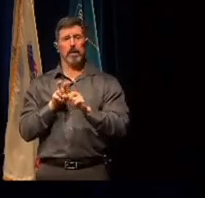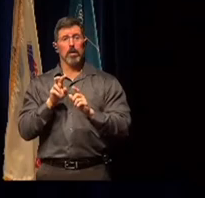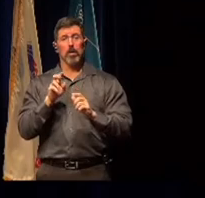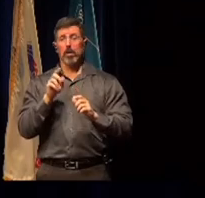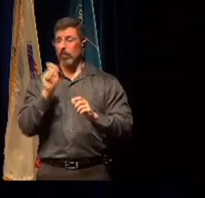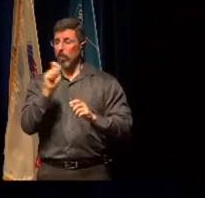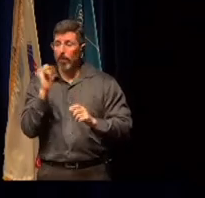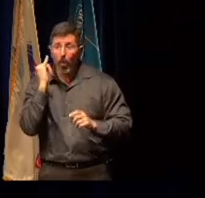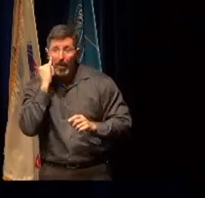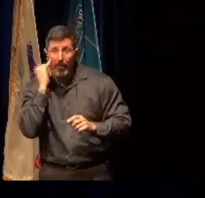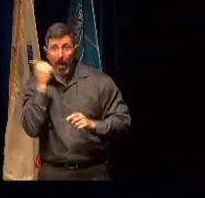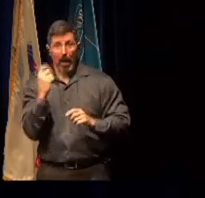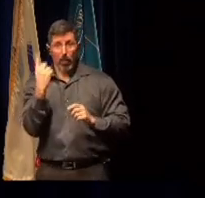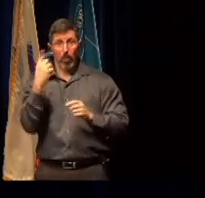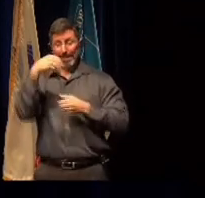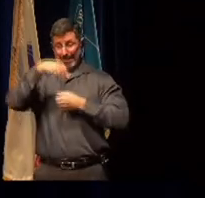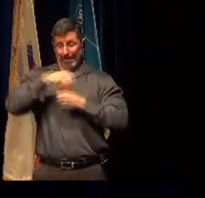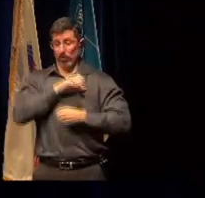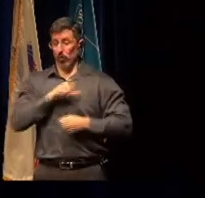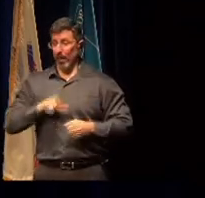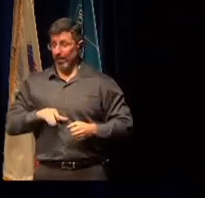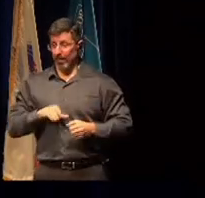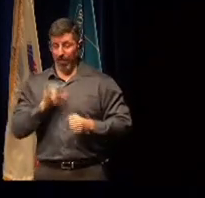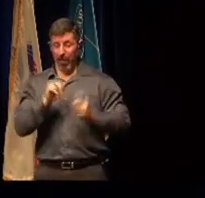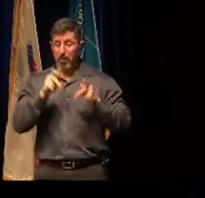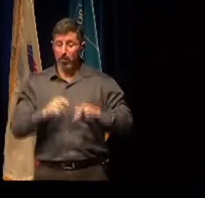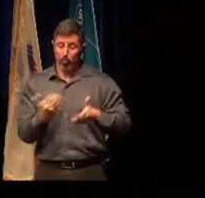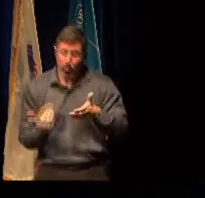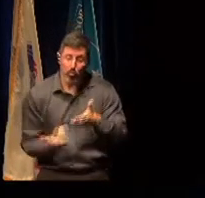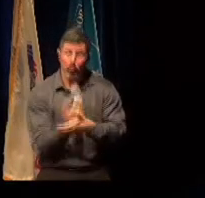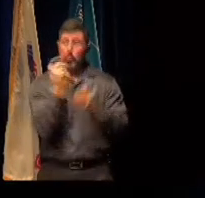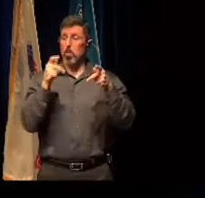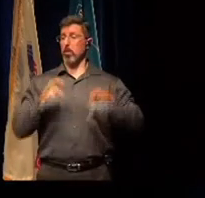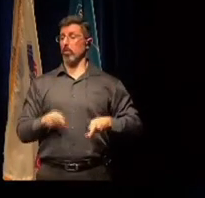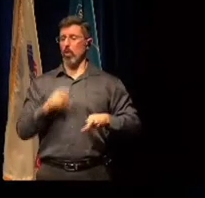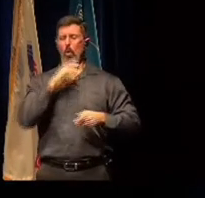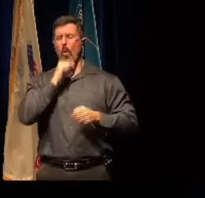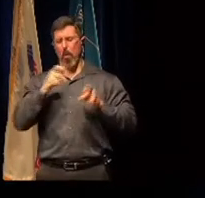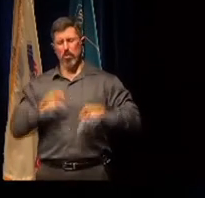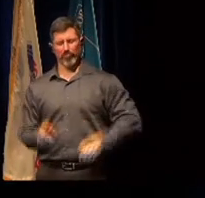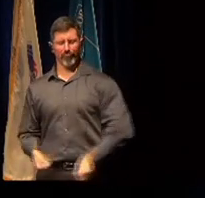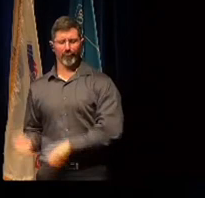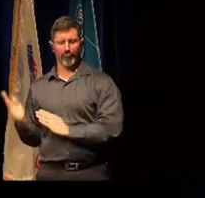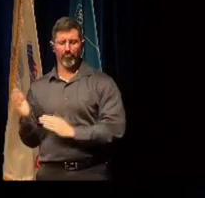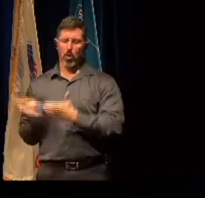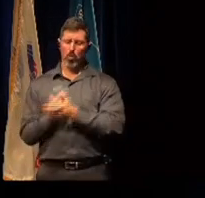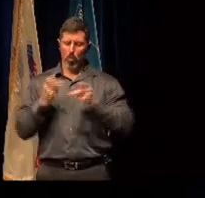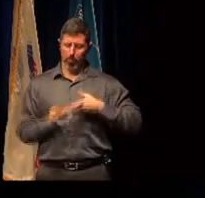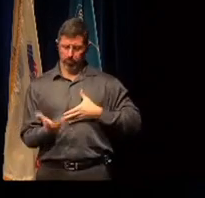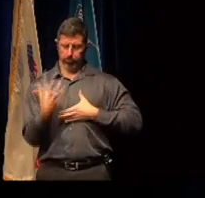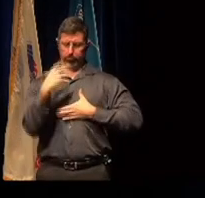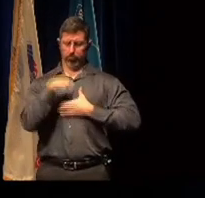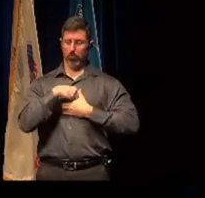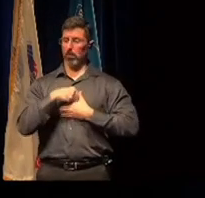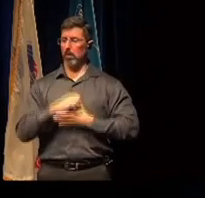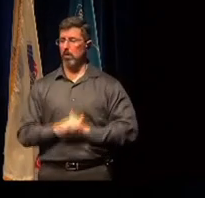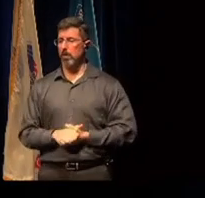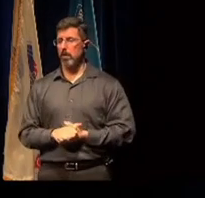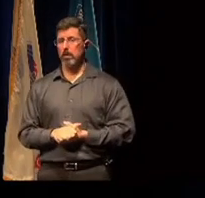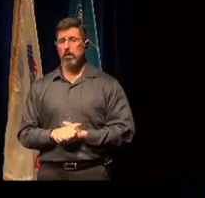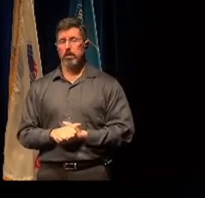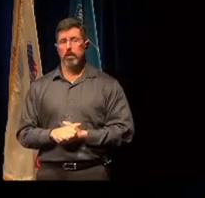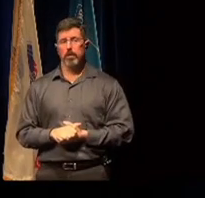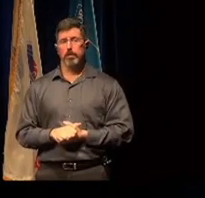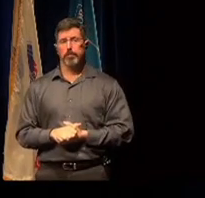anyone is in Christ, they are a new creation. The old has gone, the new has come." Of all the